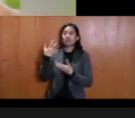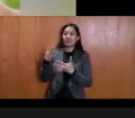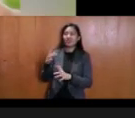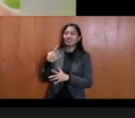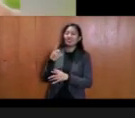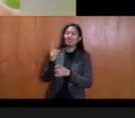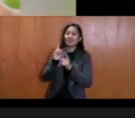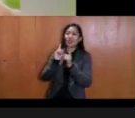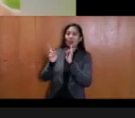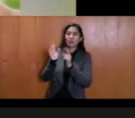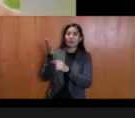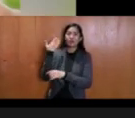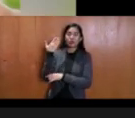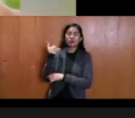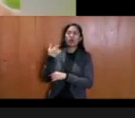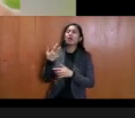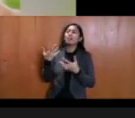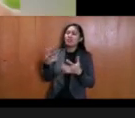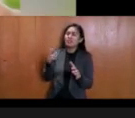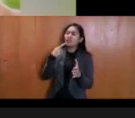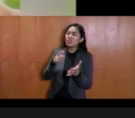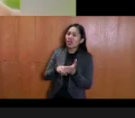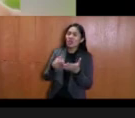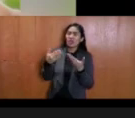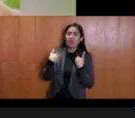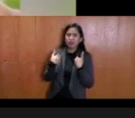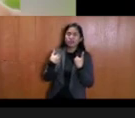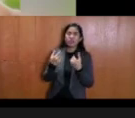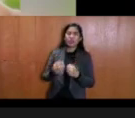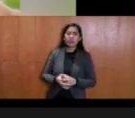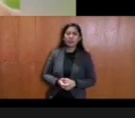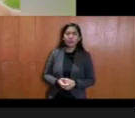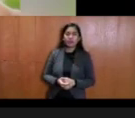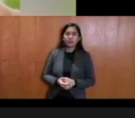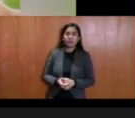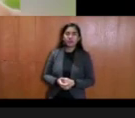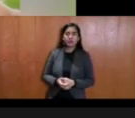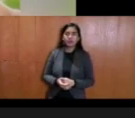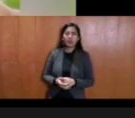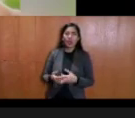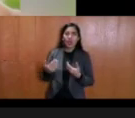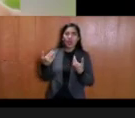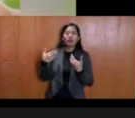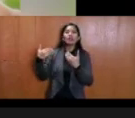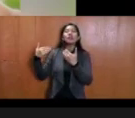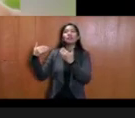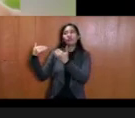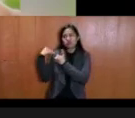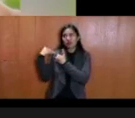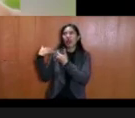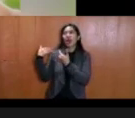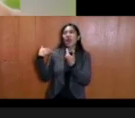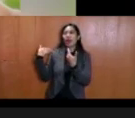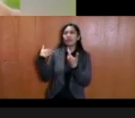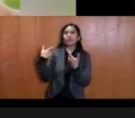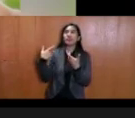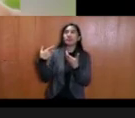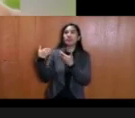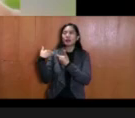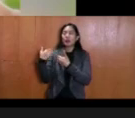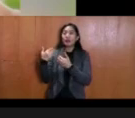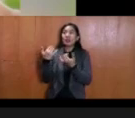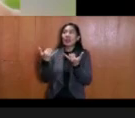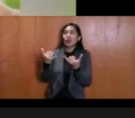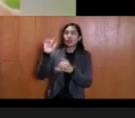they said, once I register, there's suddenly a target behind on my back. Suddenly, the government will come after